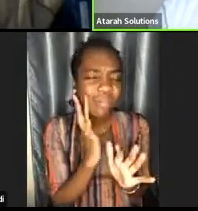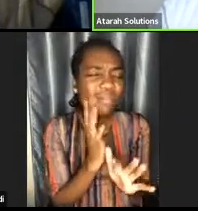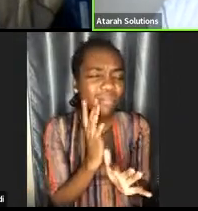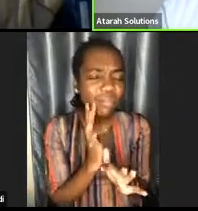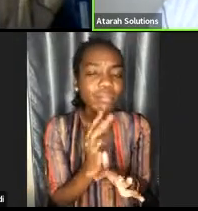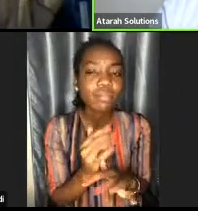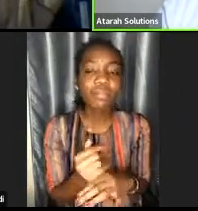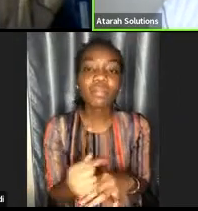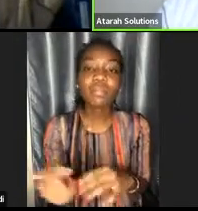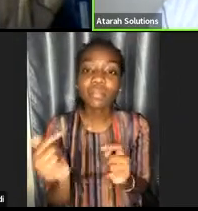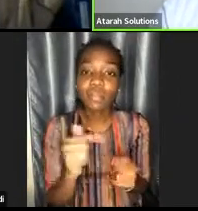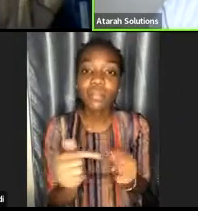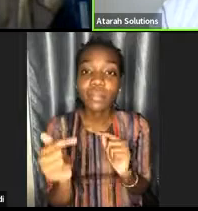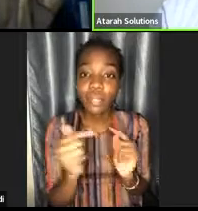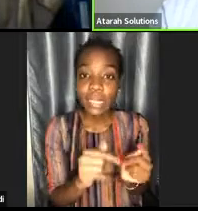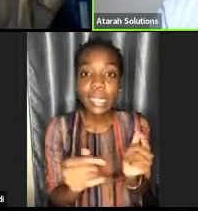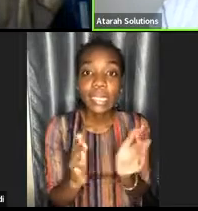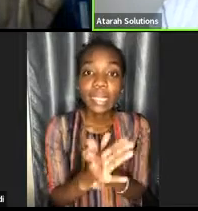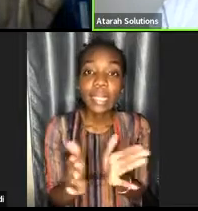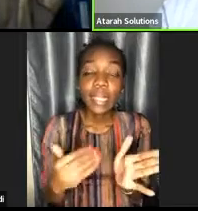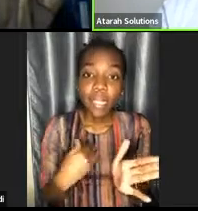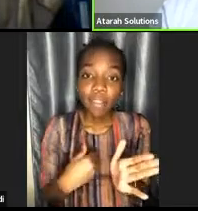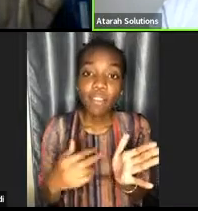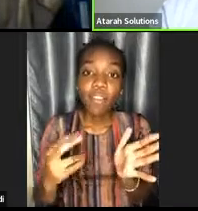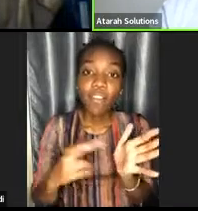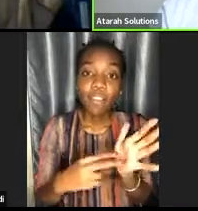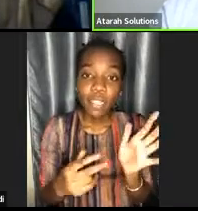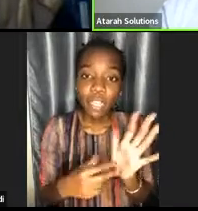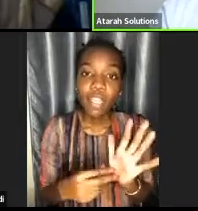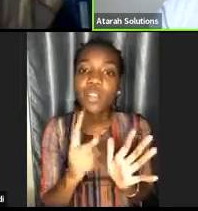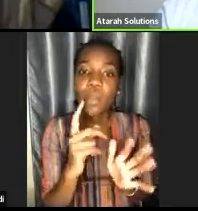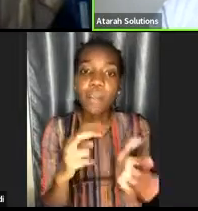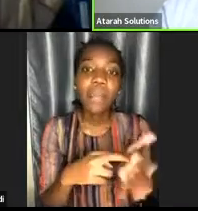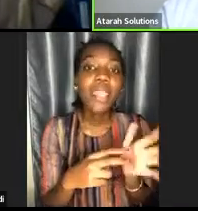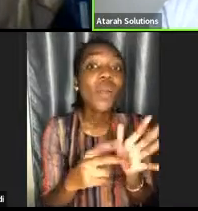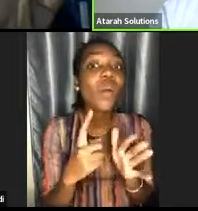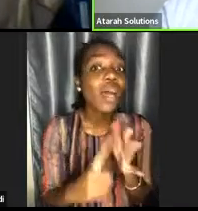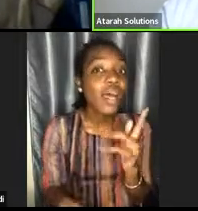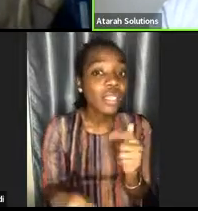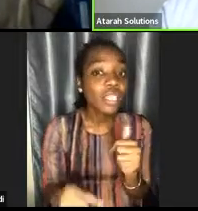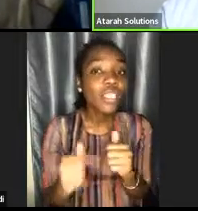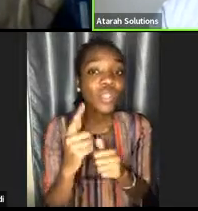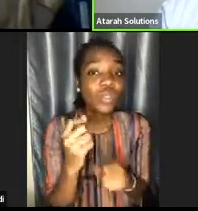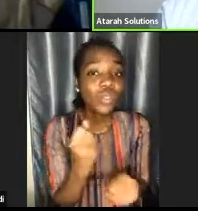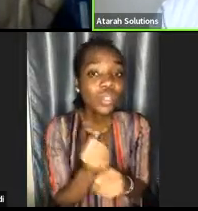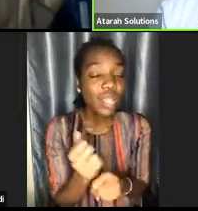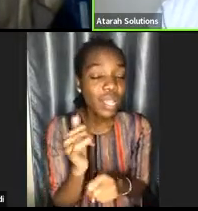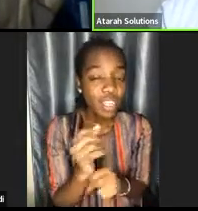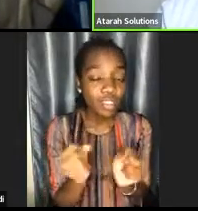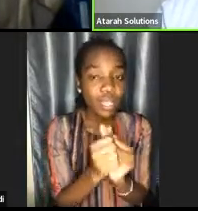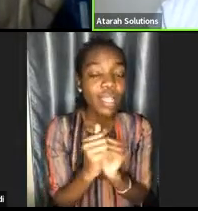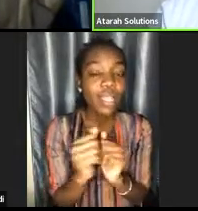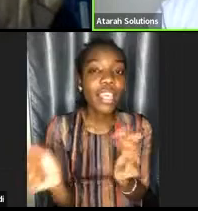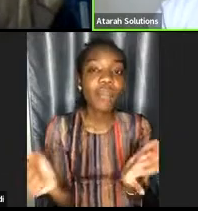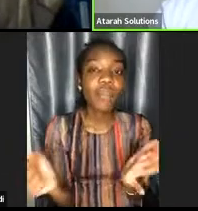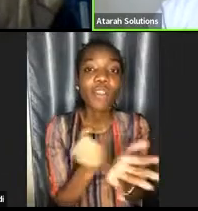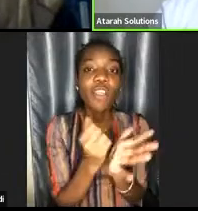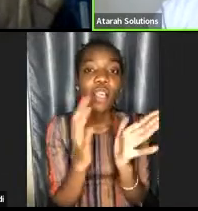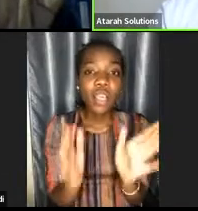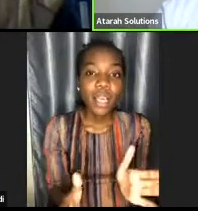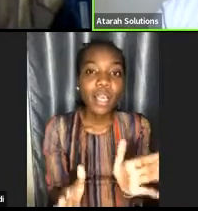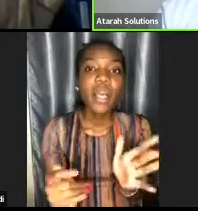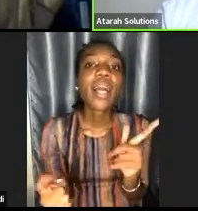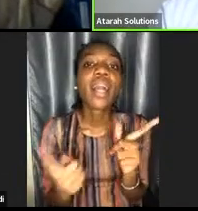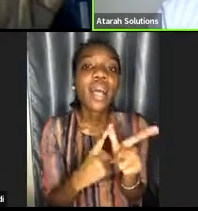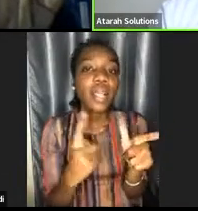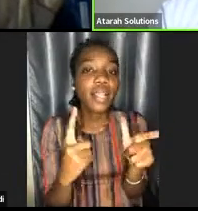call an implied contract. So that means you have an implied contract with the employer. And what that means is